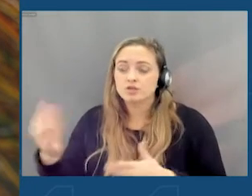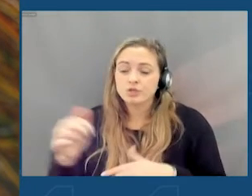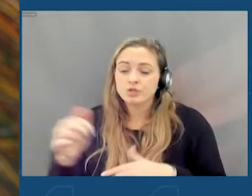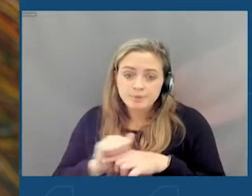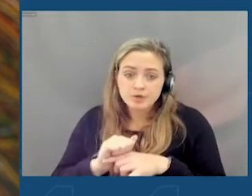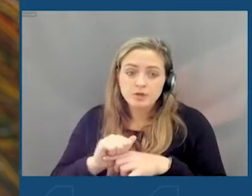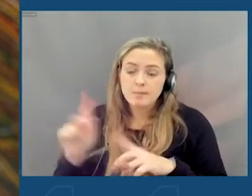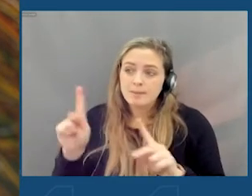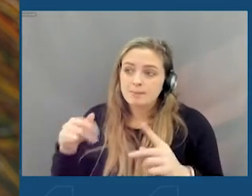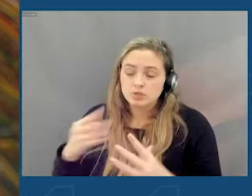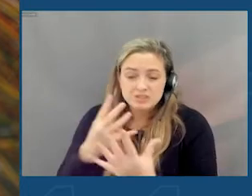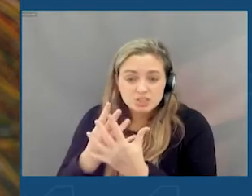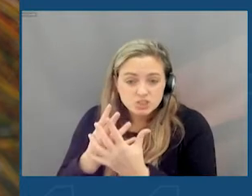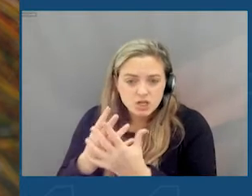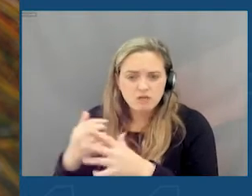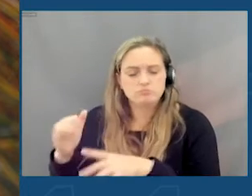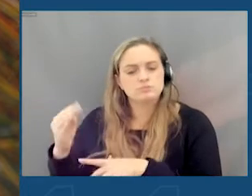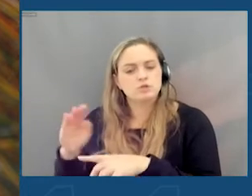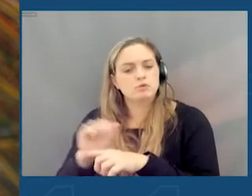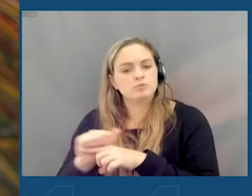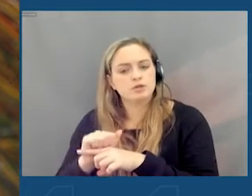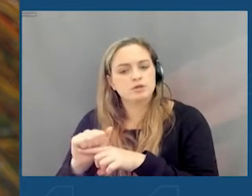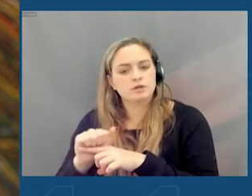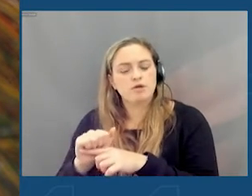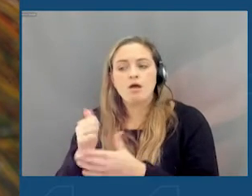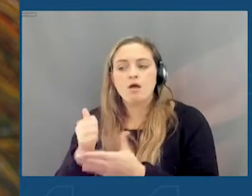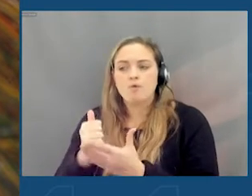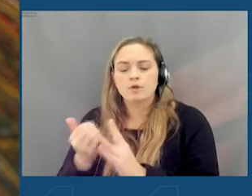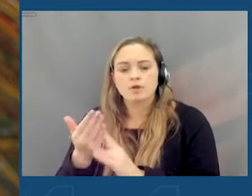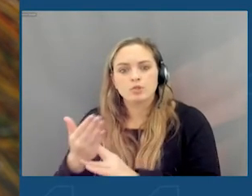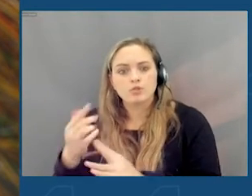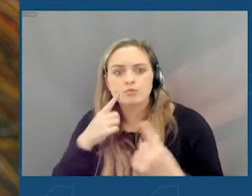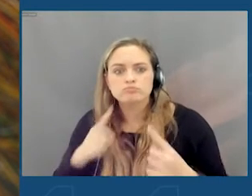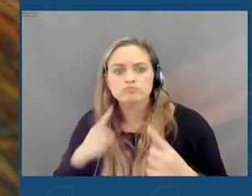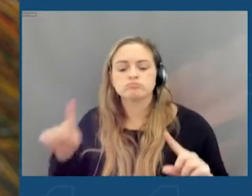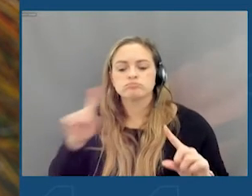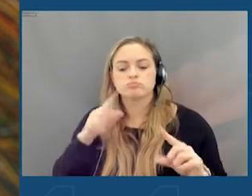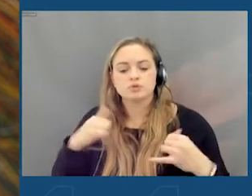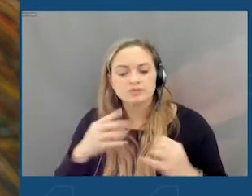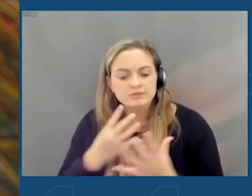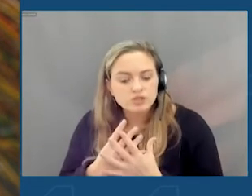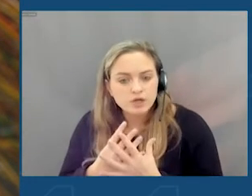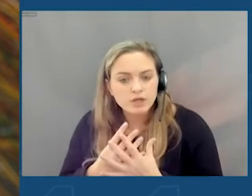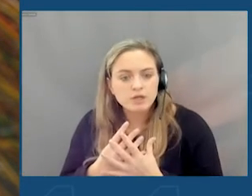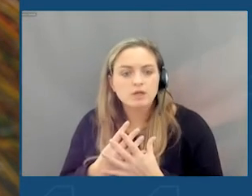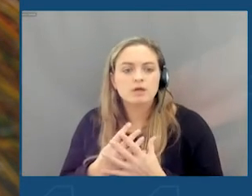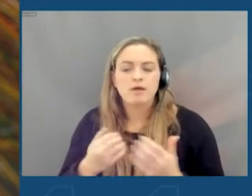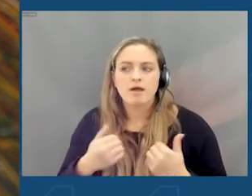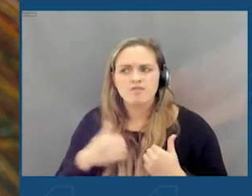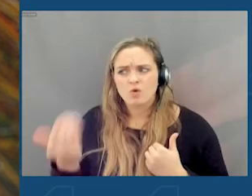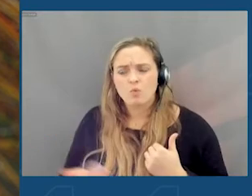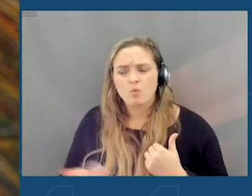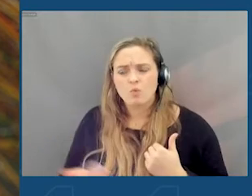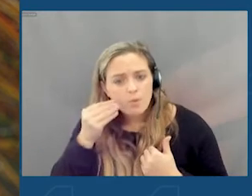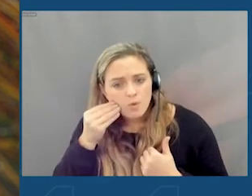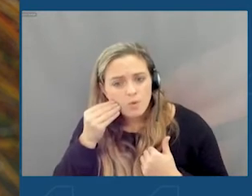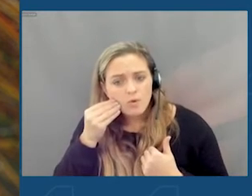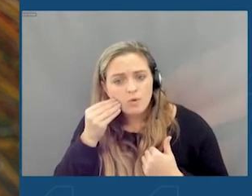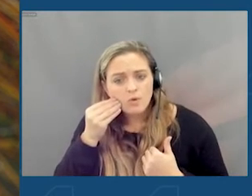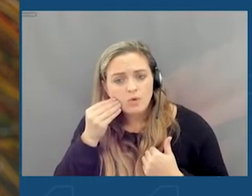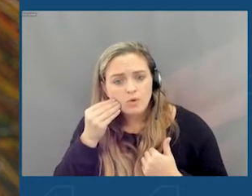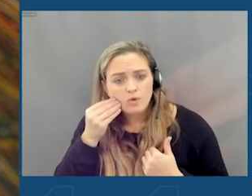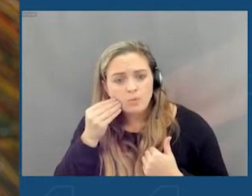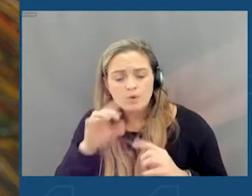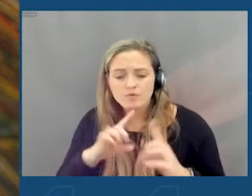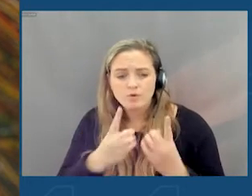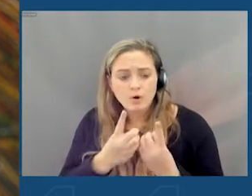still incarcerated, helping them overcome their subsidies while they're still incarcerated, having a welcome home for them, and even bringing our Department